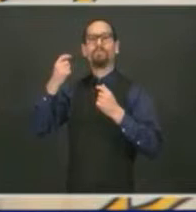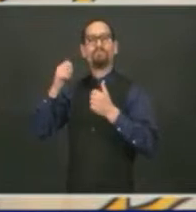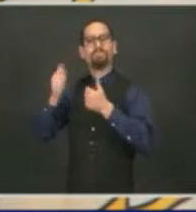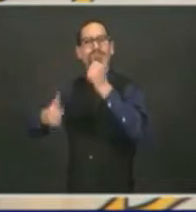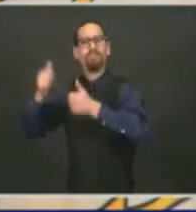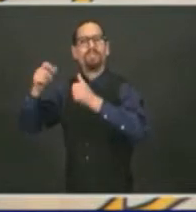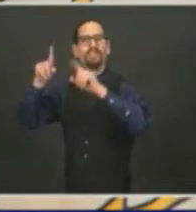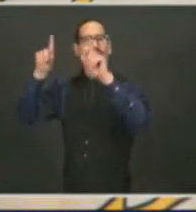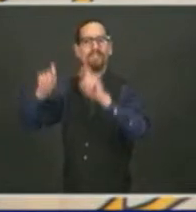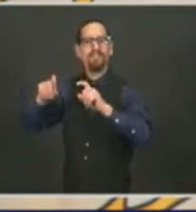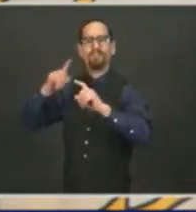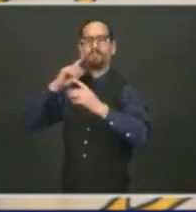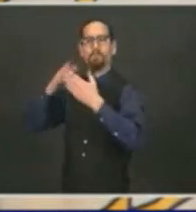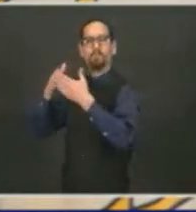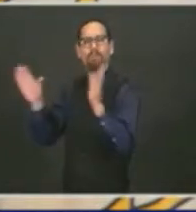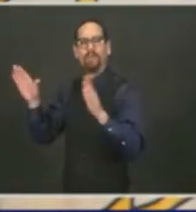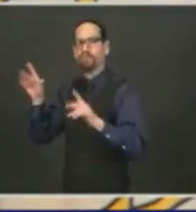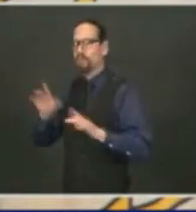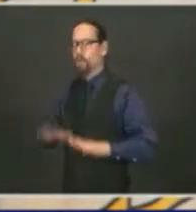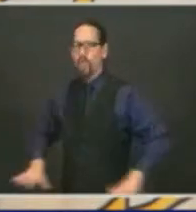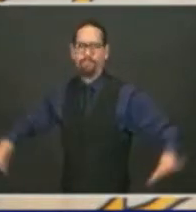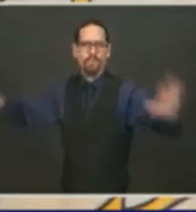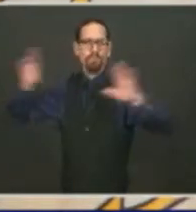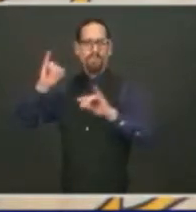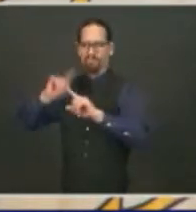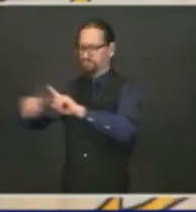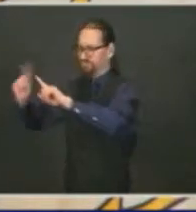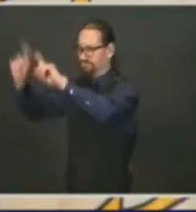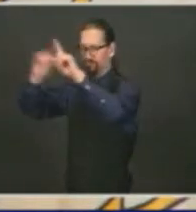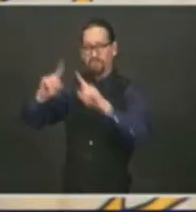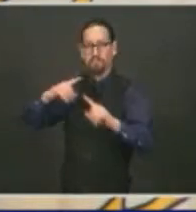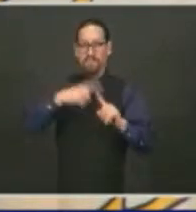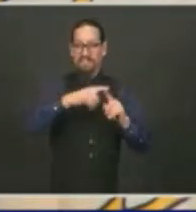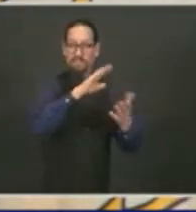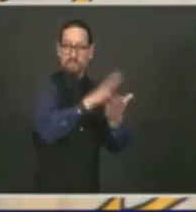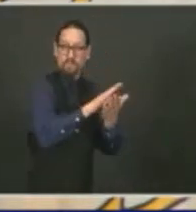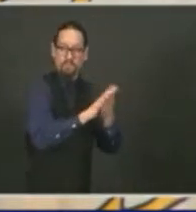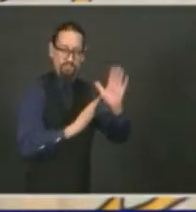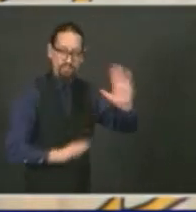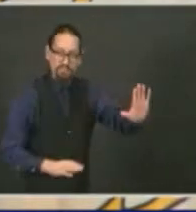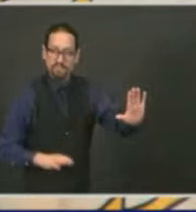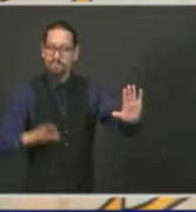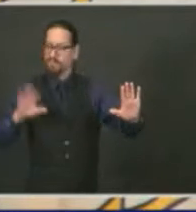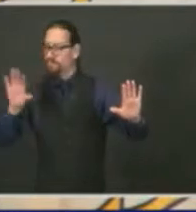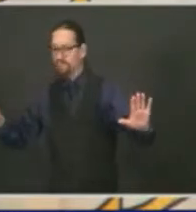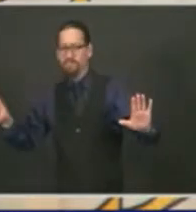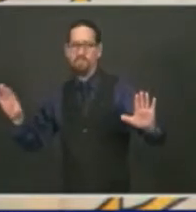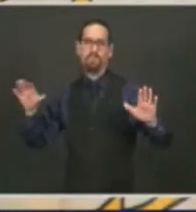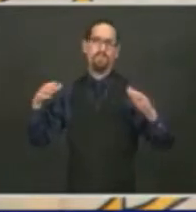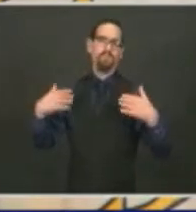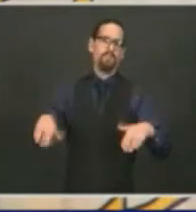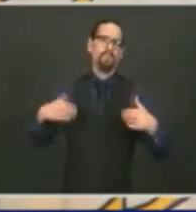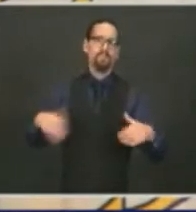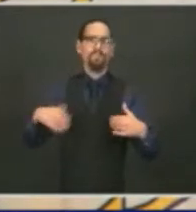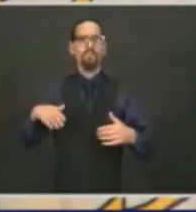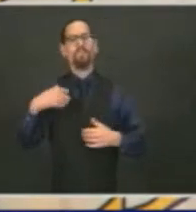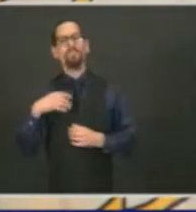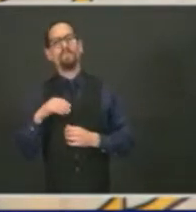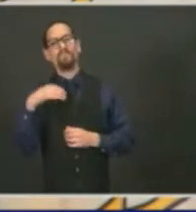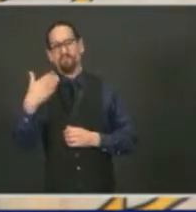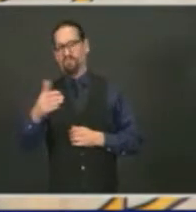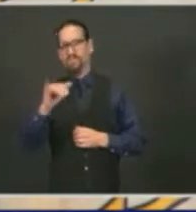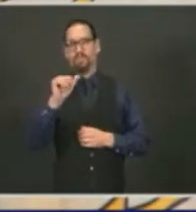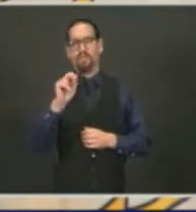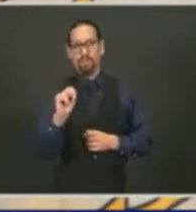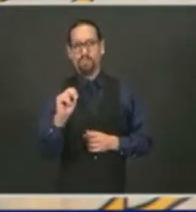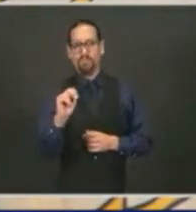be starting as soon as the spring semester begins in January, and the high density communities,